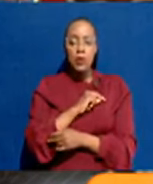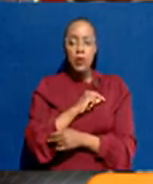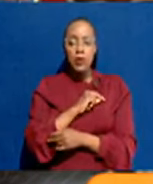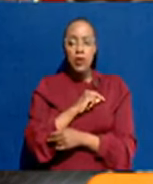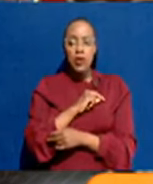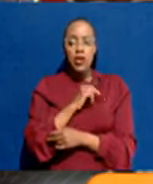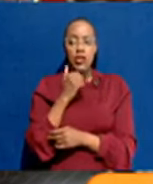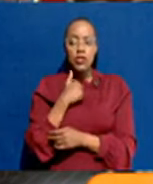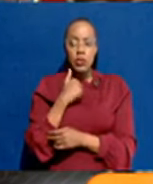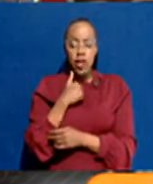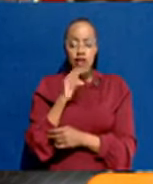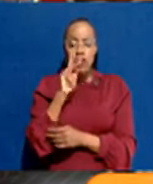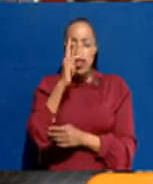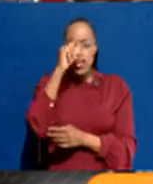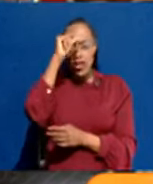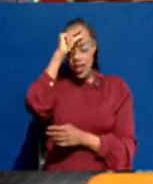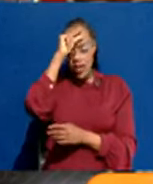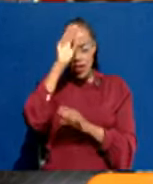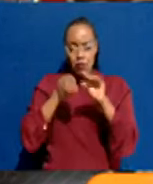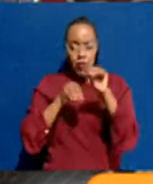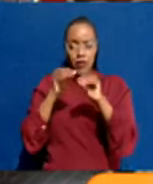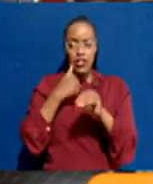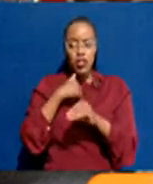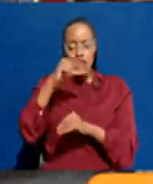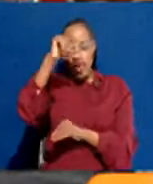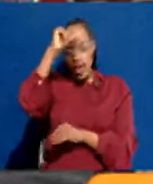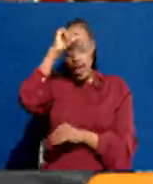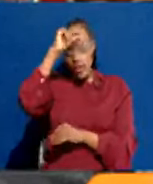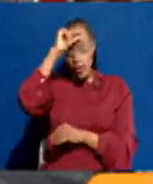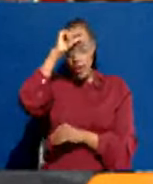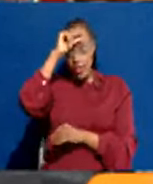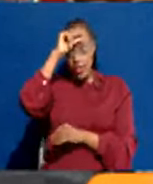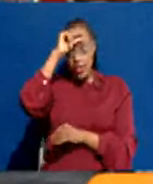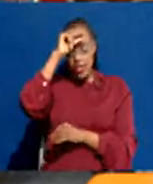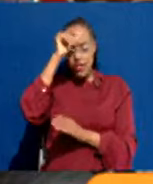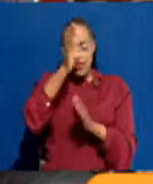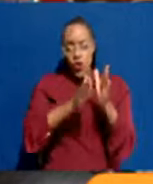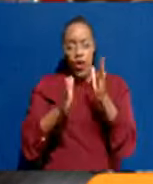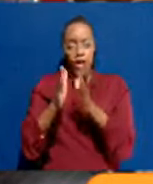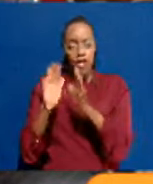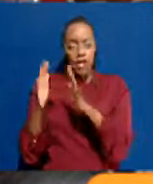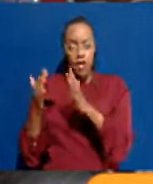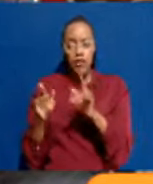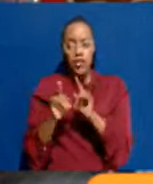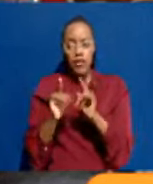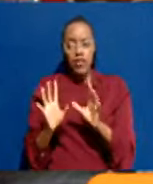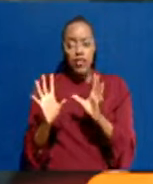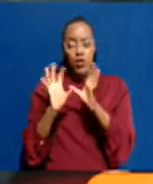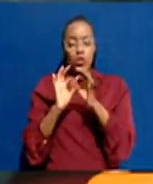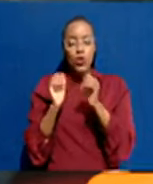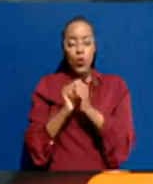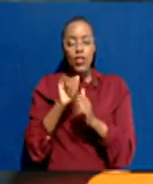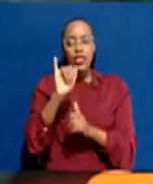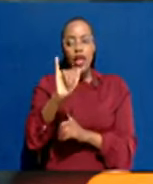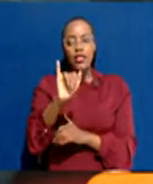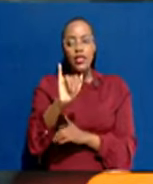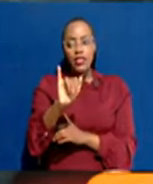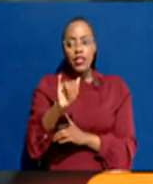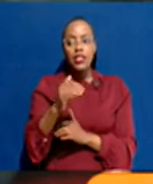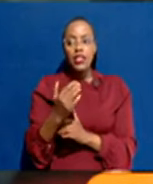frame the Kenyan government, to have a government organized in lines with that, on